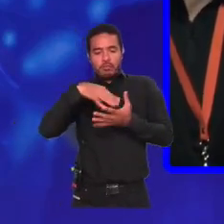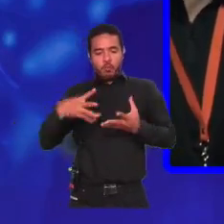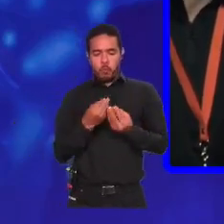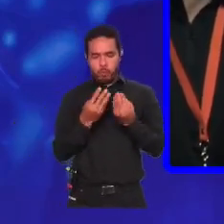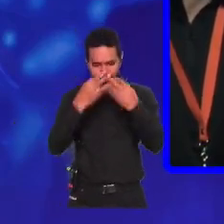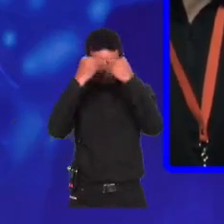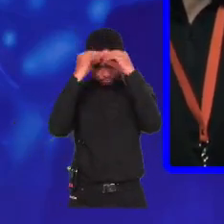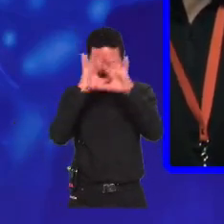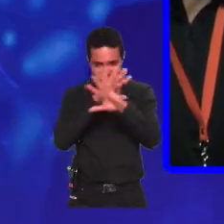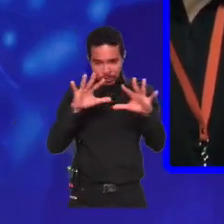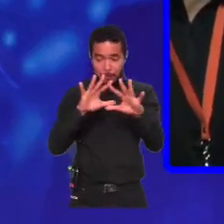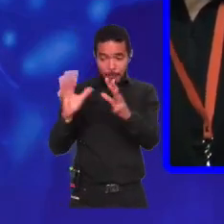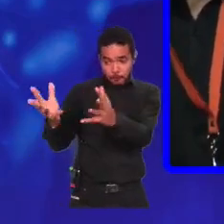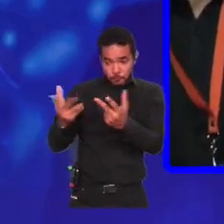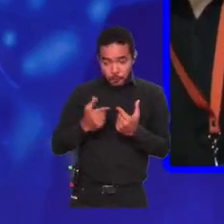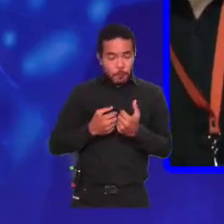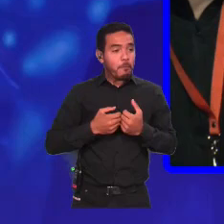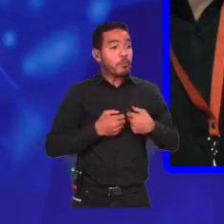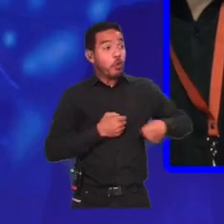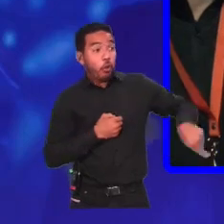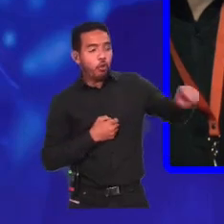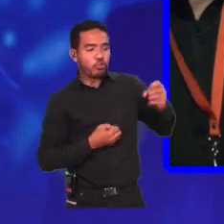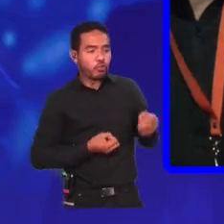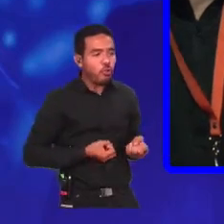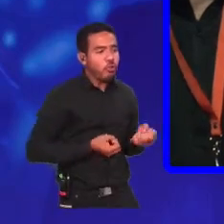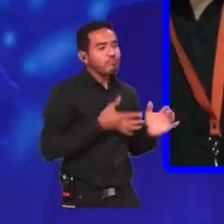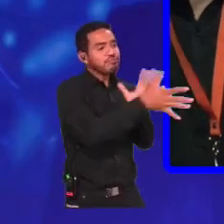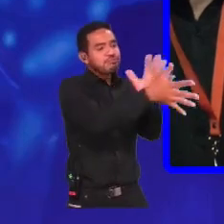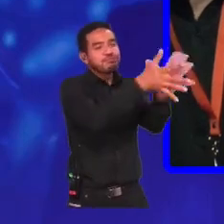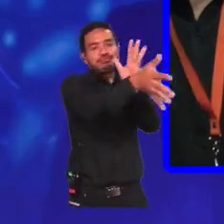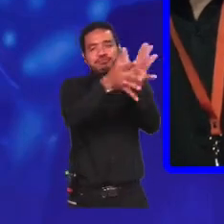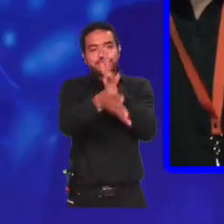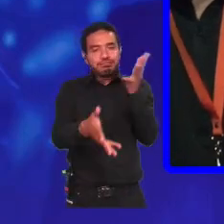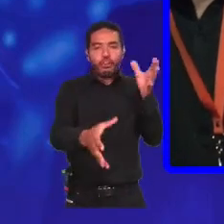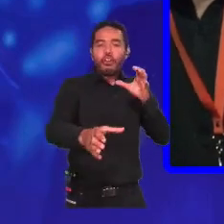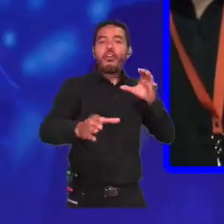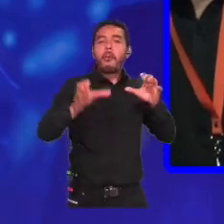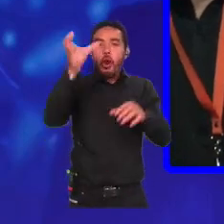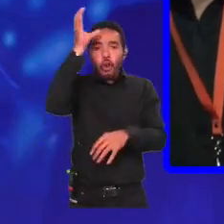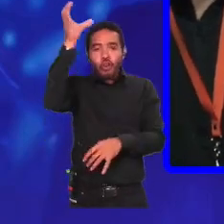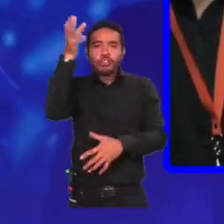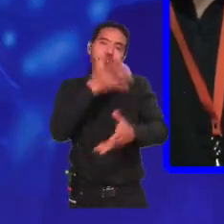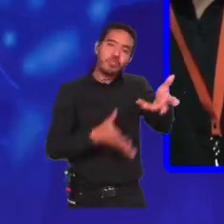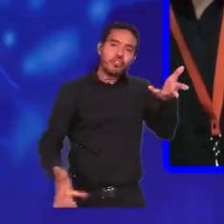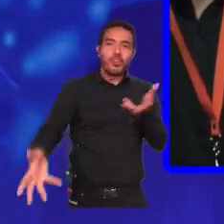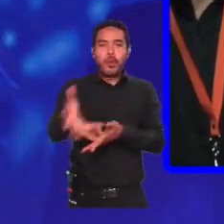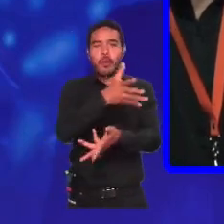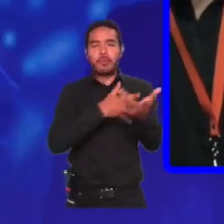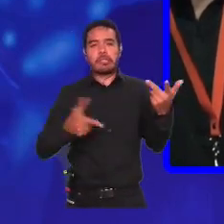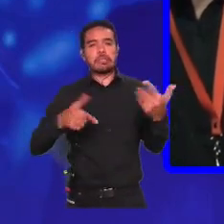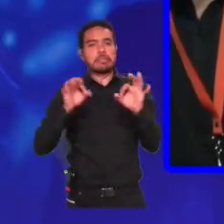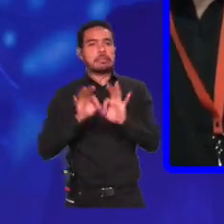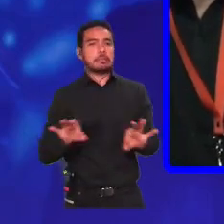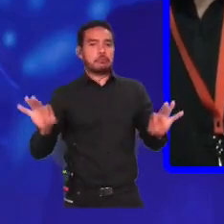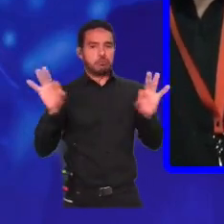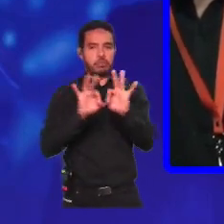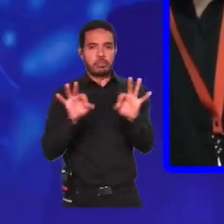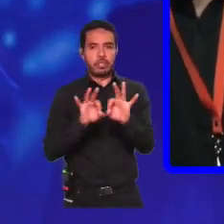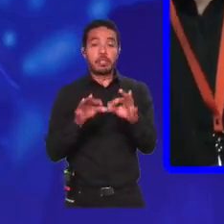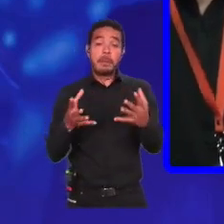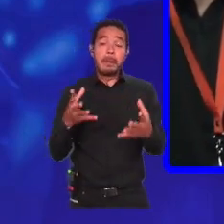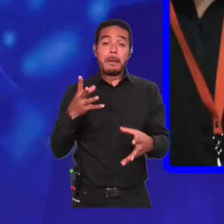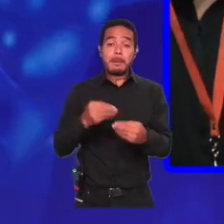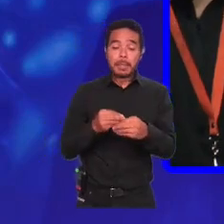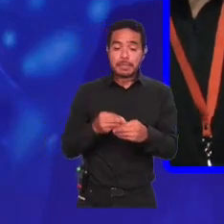studios. It's been great for us to see, you know, we work something on God of War that then translates to